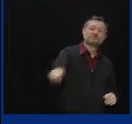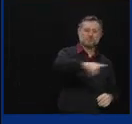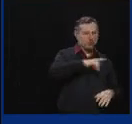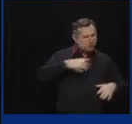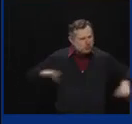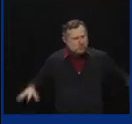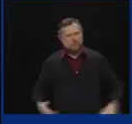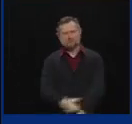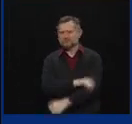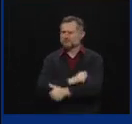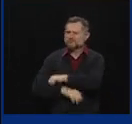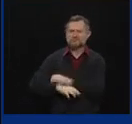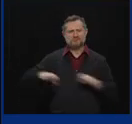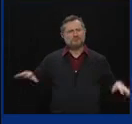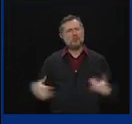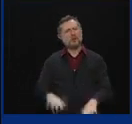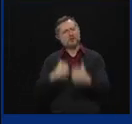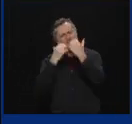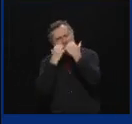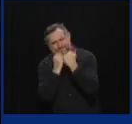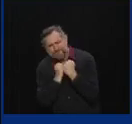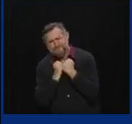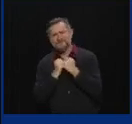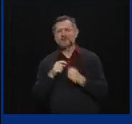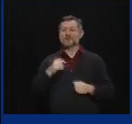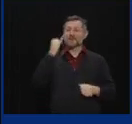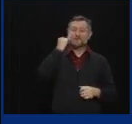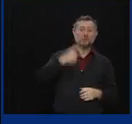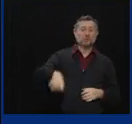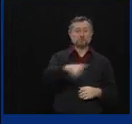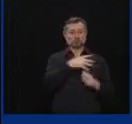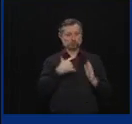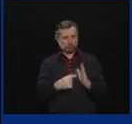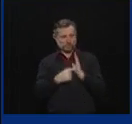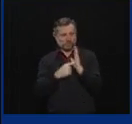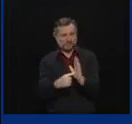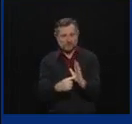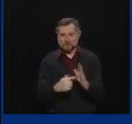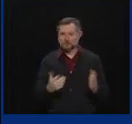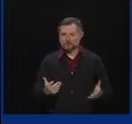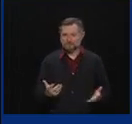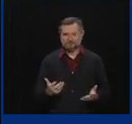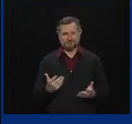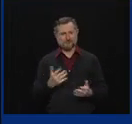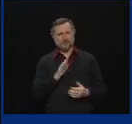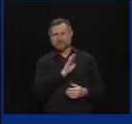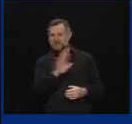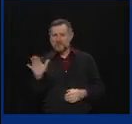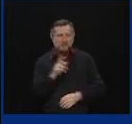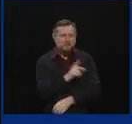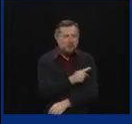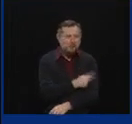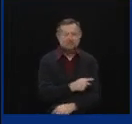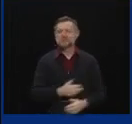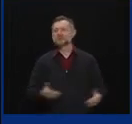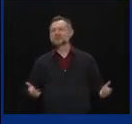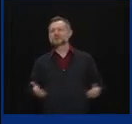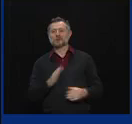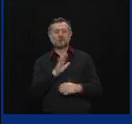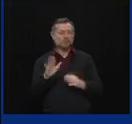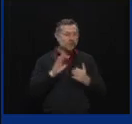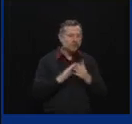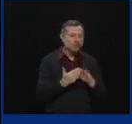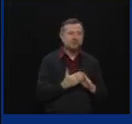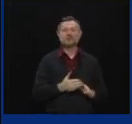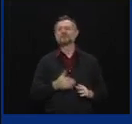so deeply, whether you have constituents or patients or people that you serve in community centers like this. You're the ones that are making the difference.